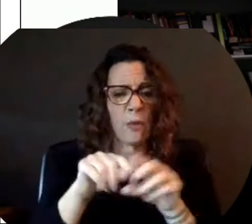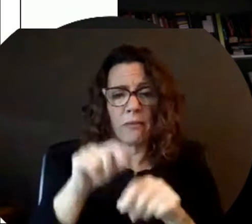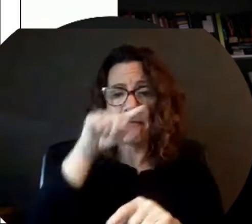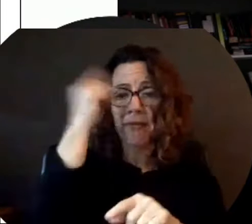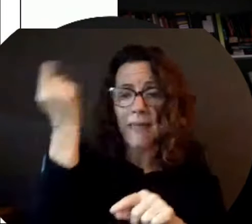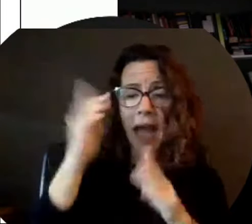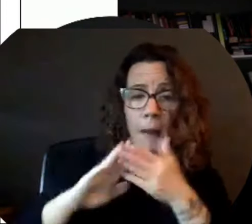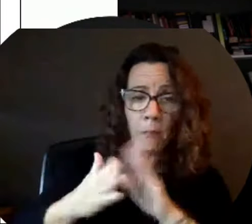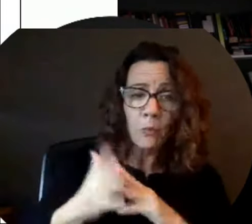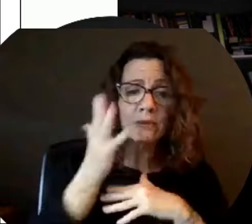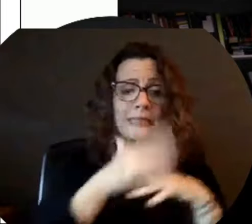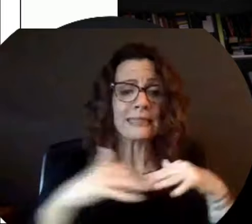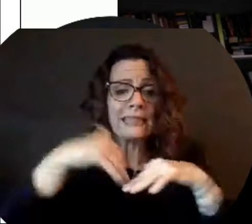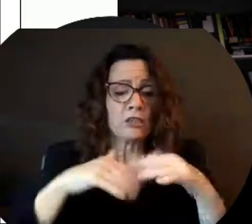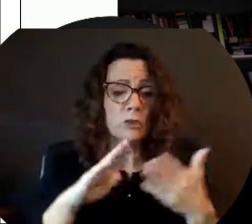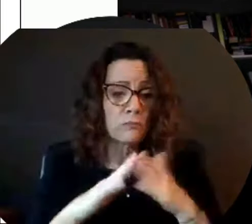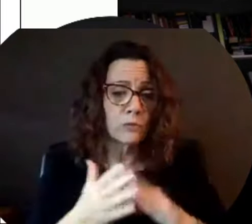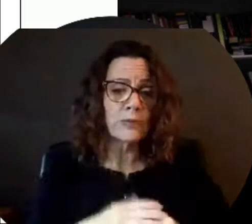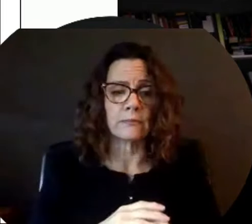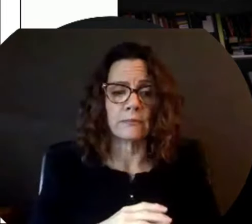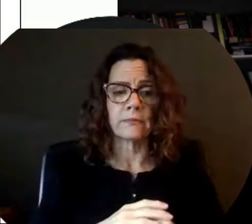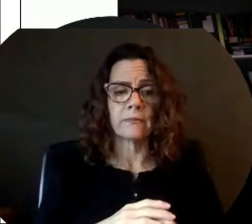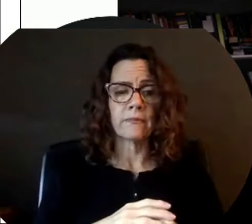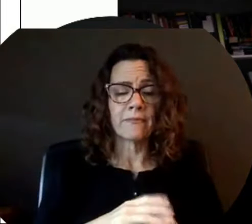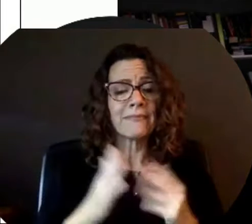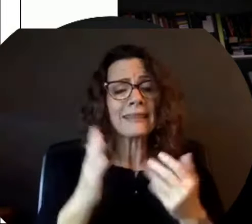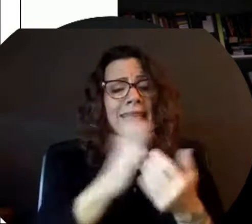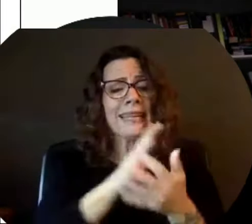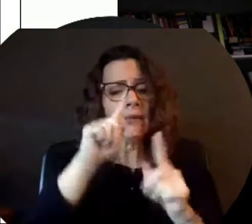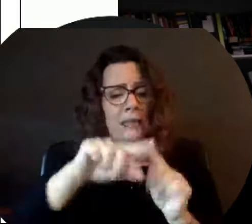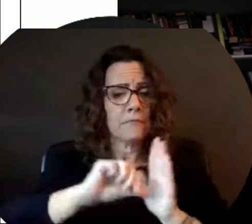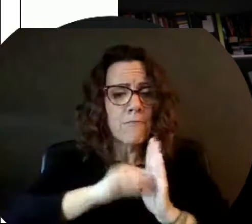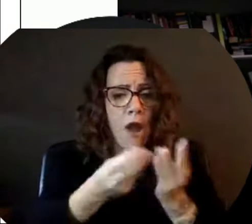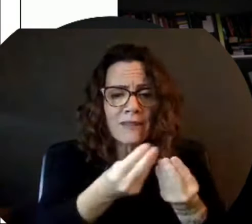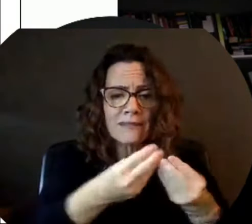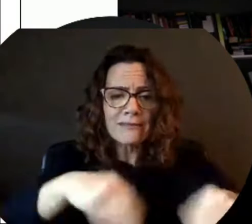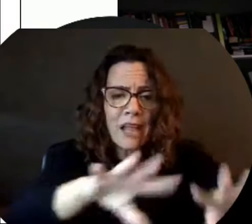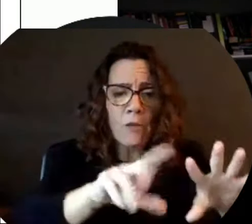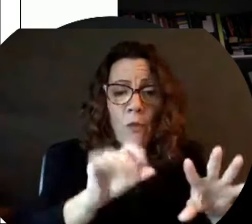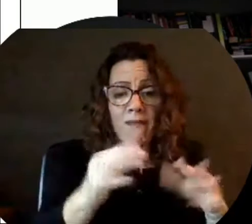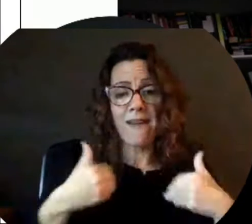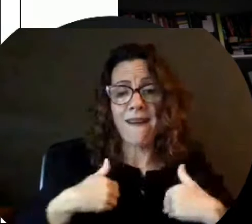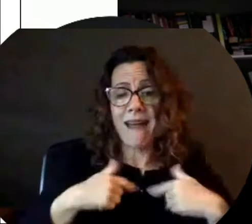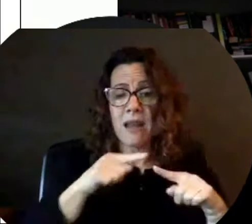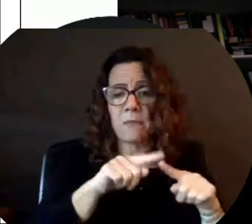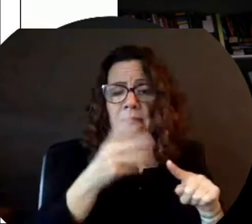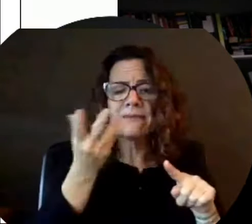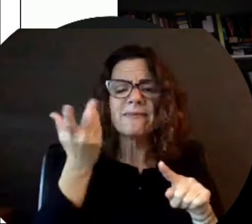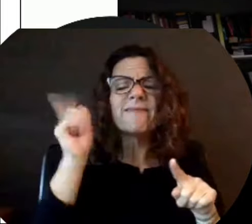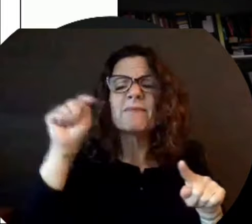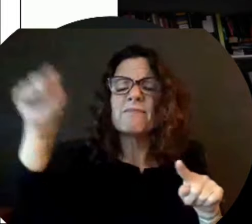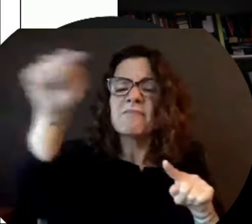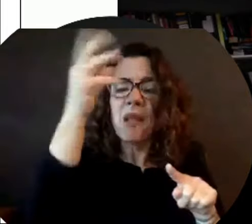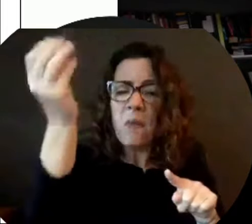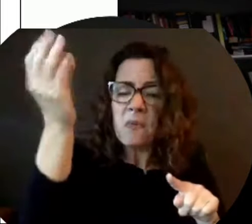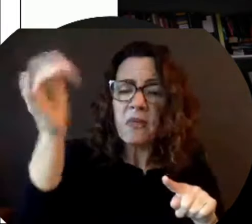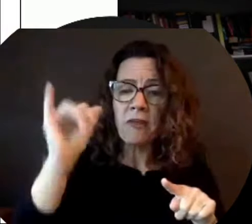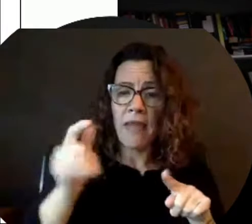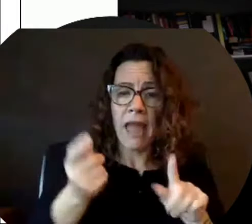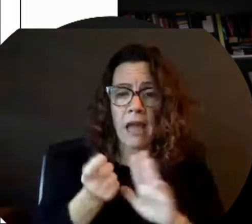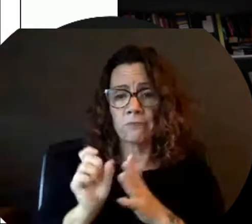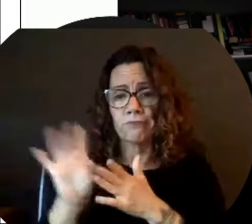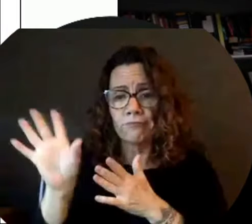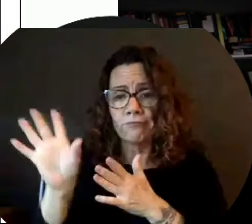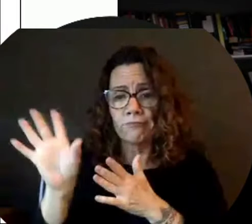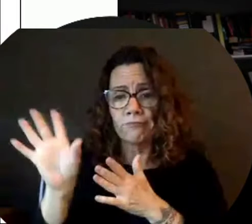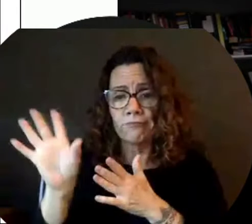of animals as somewhere out over there that can be disposed of, that those are two related ways of